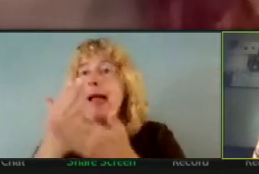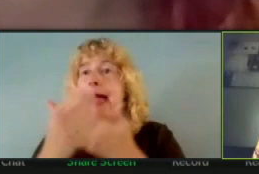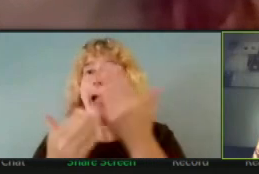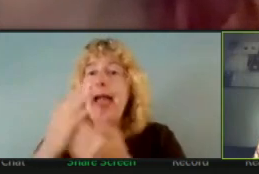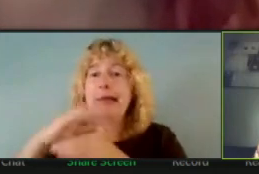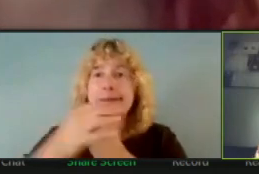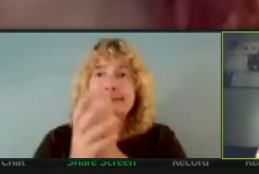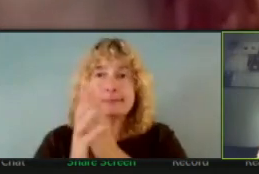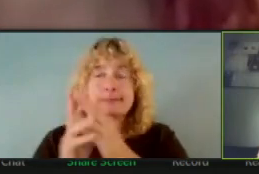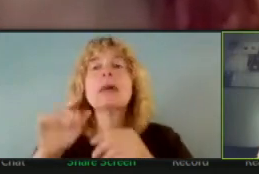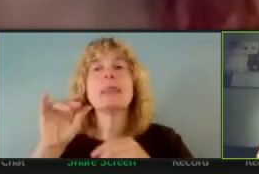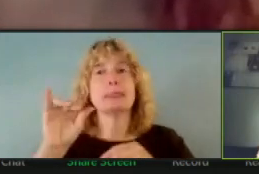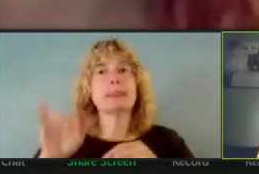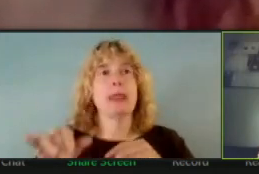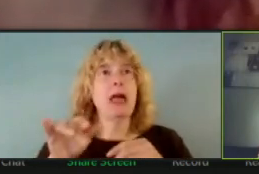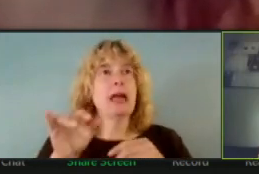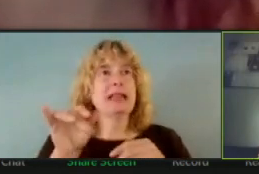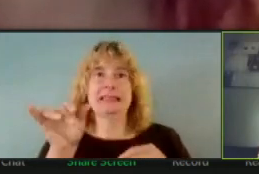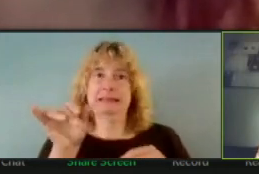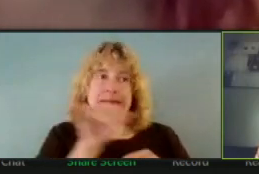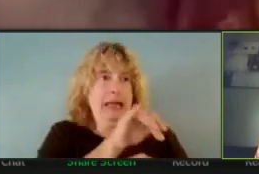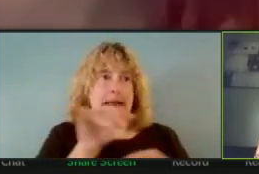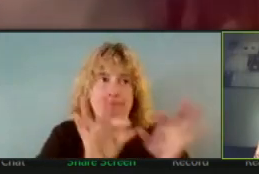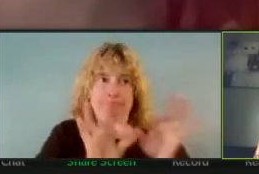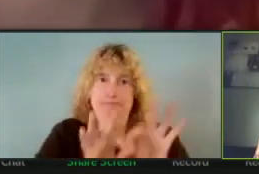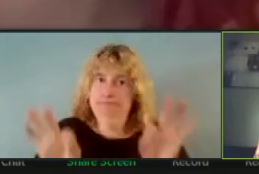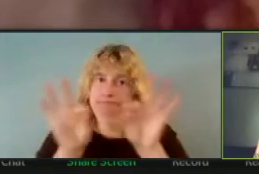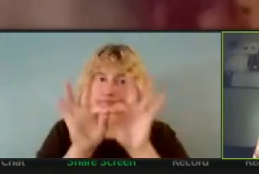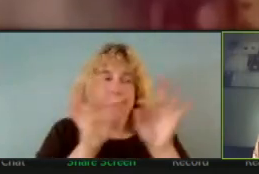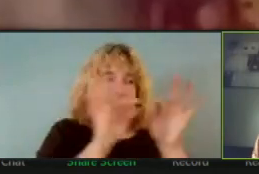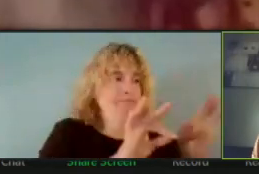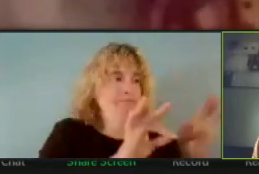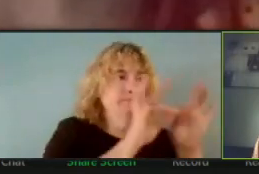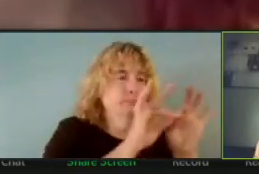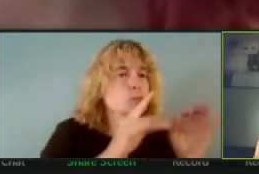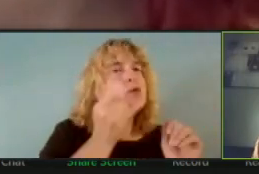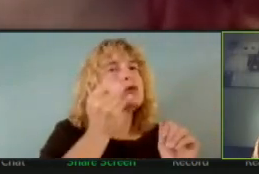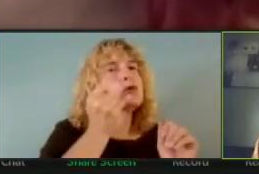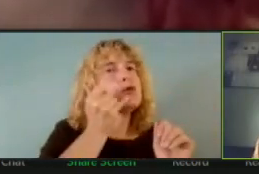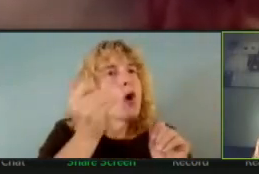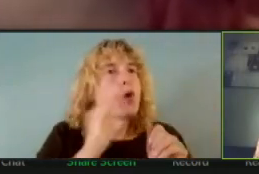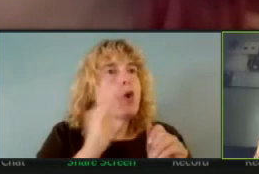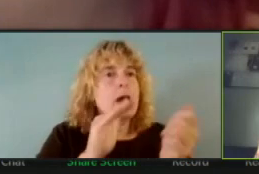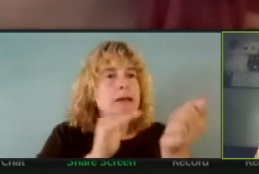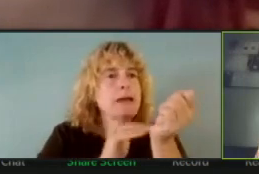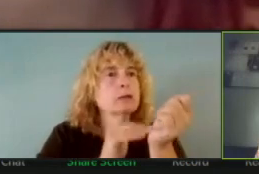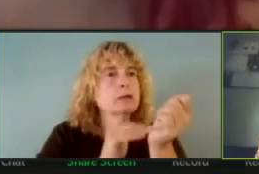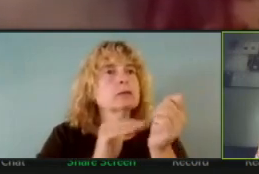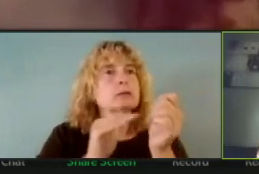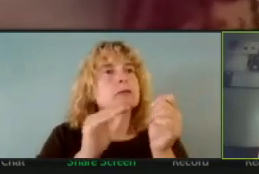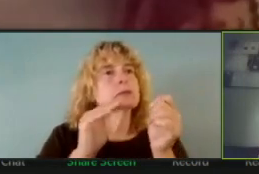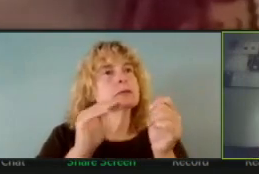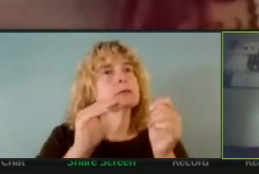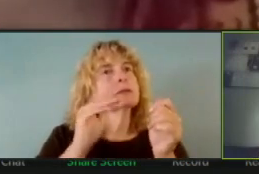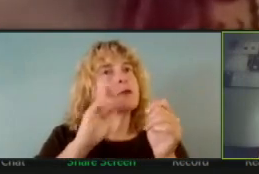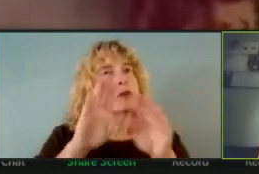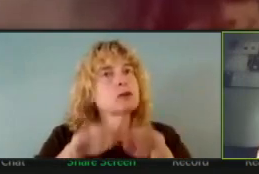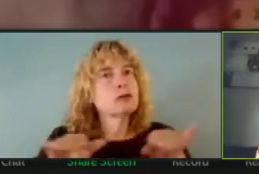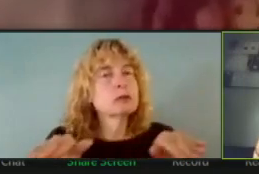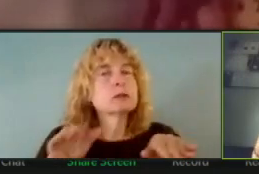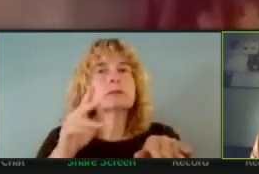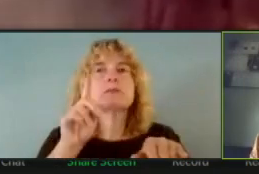child's pediatrician and ask them how they are sanitizing their offices. Schedule your appointment and maintain your